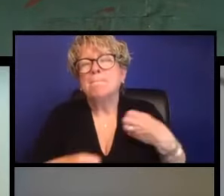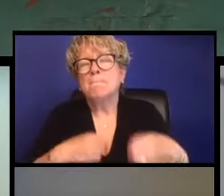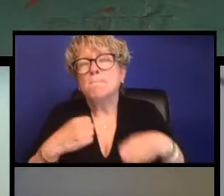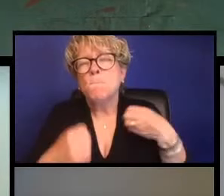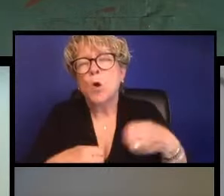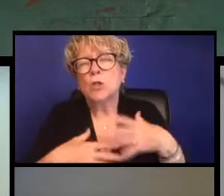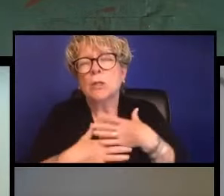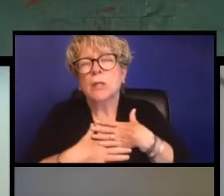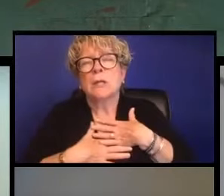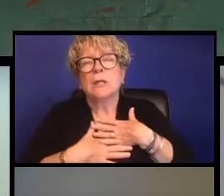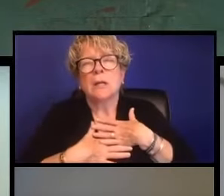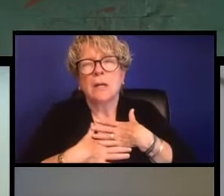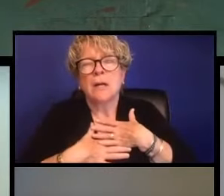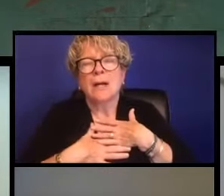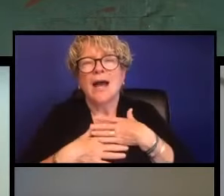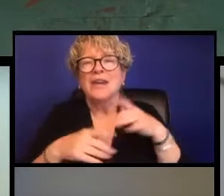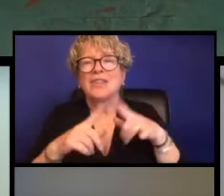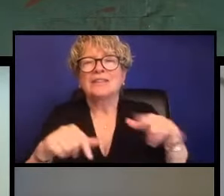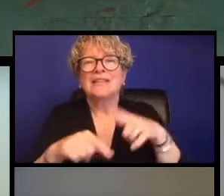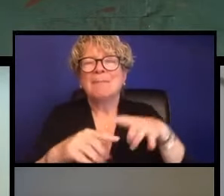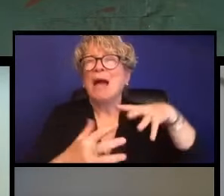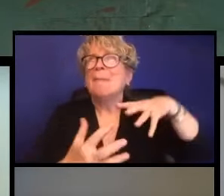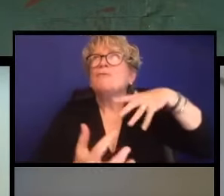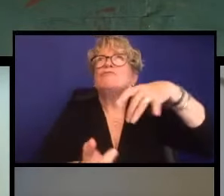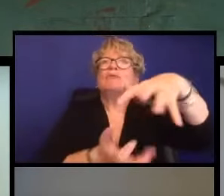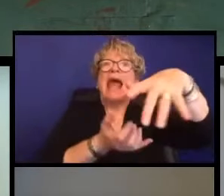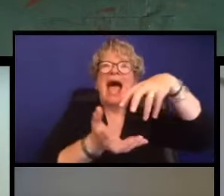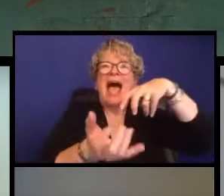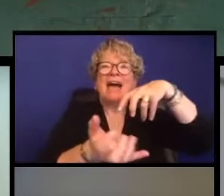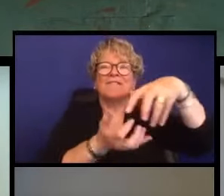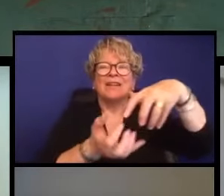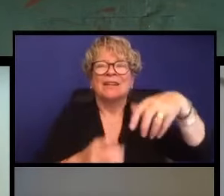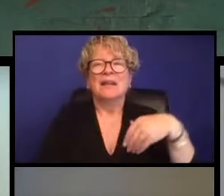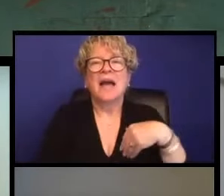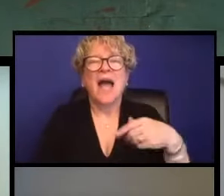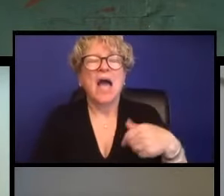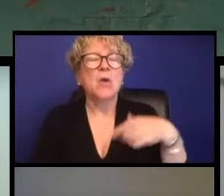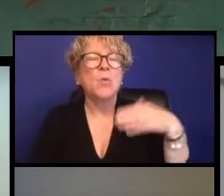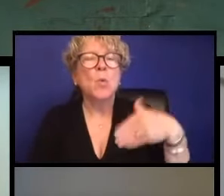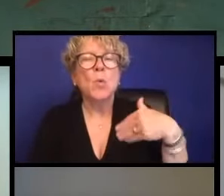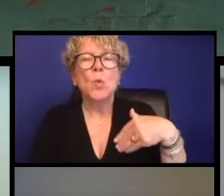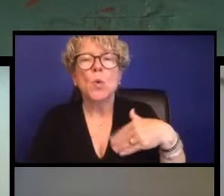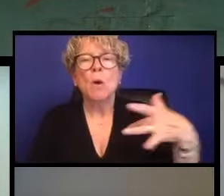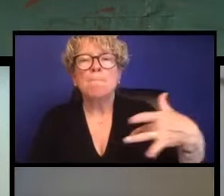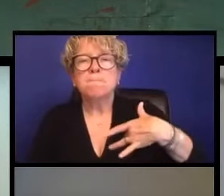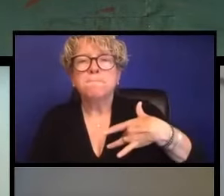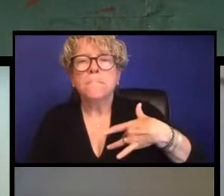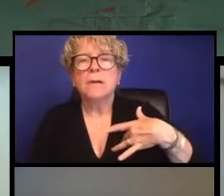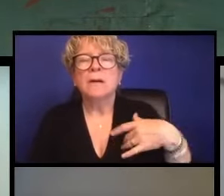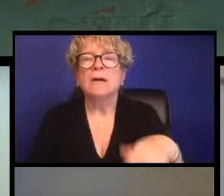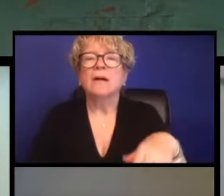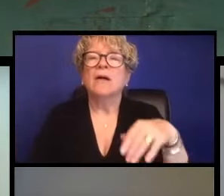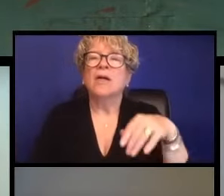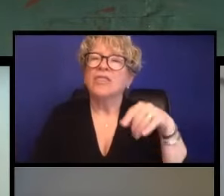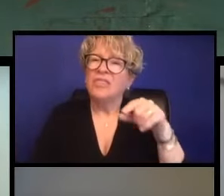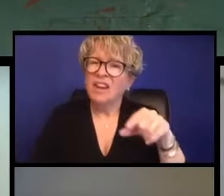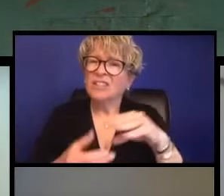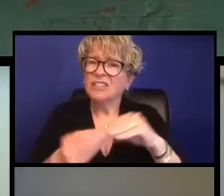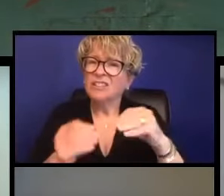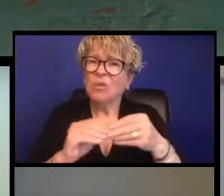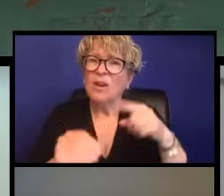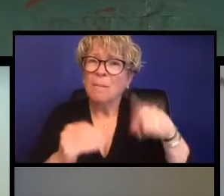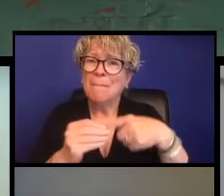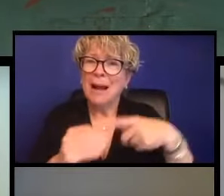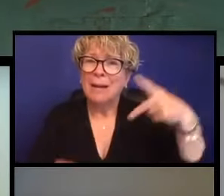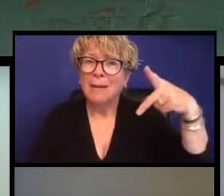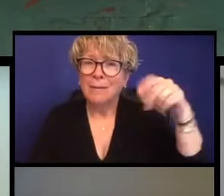and also laugh out loud funny in other places, and very irreverent. I mean, there's a whole story about panda sex, and